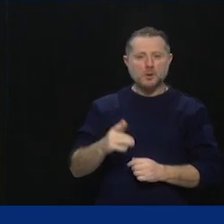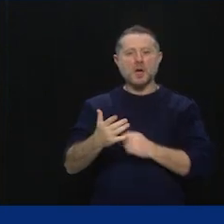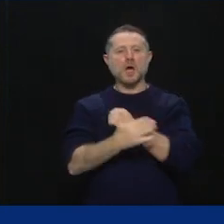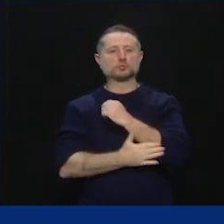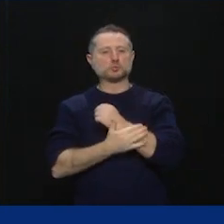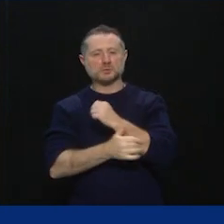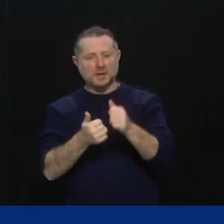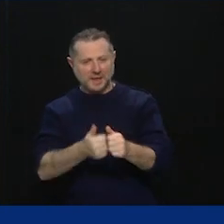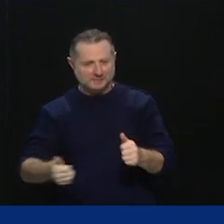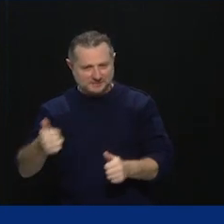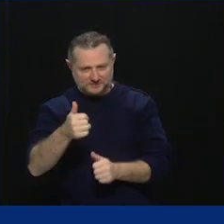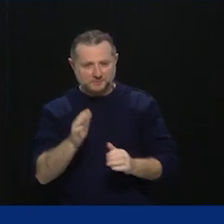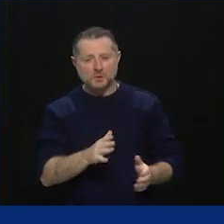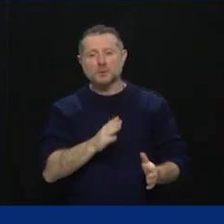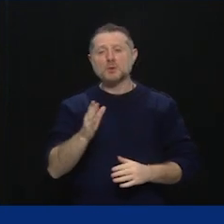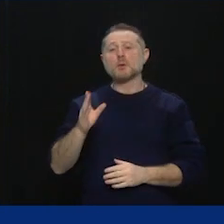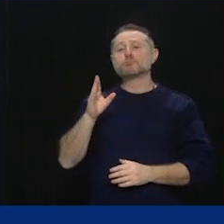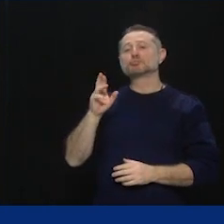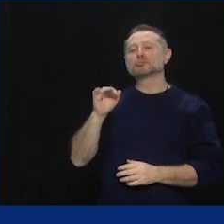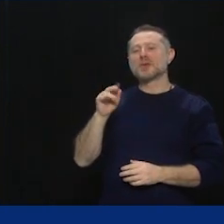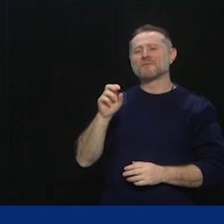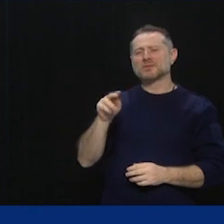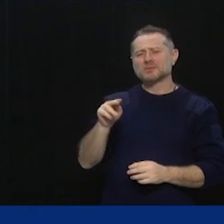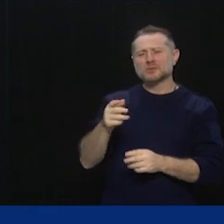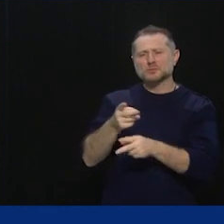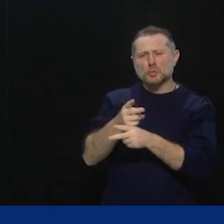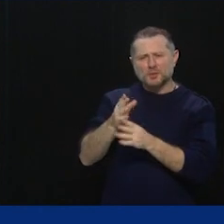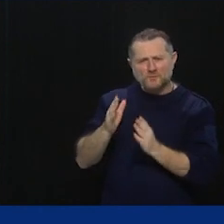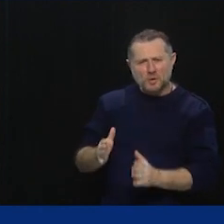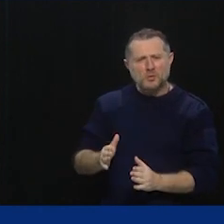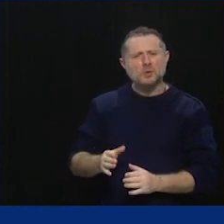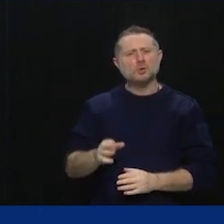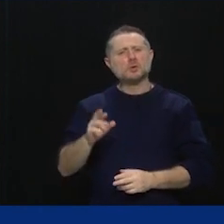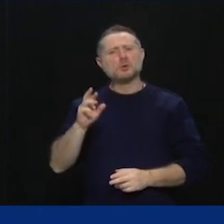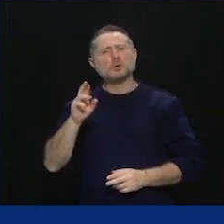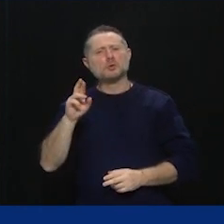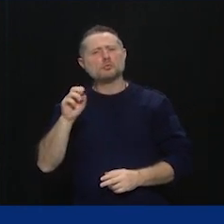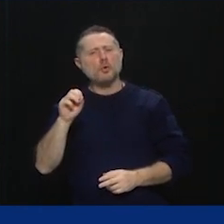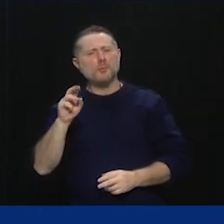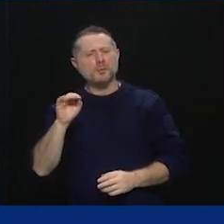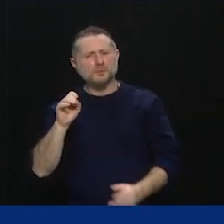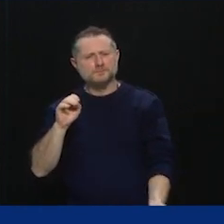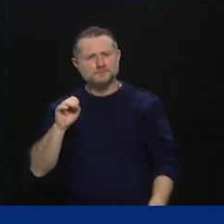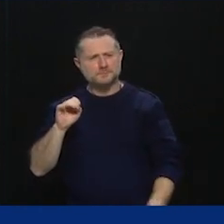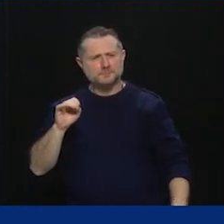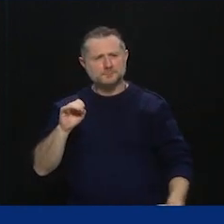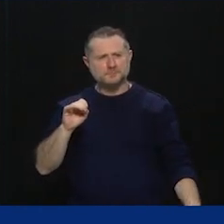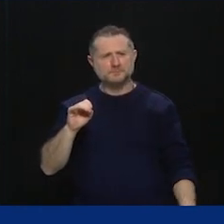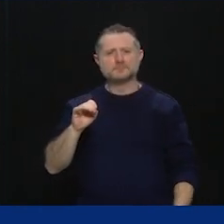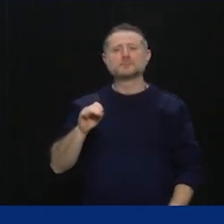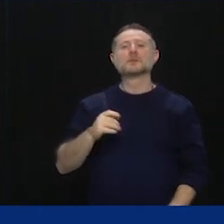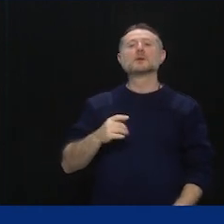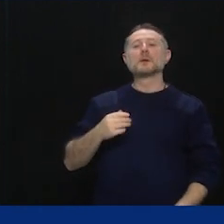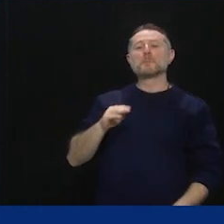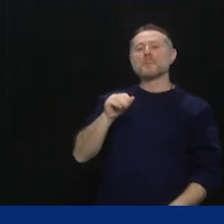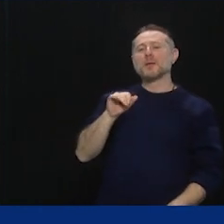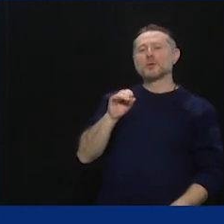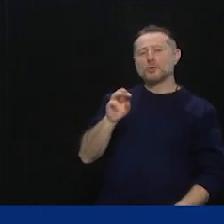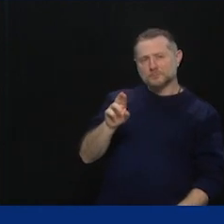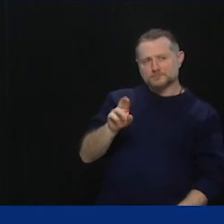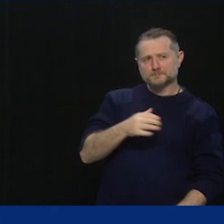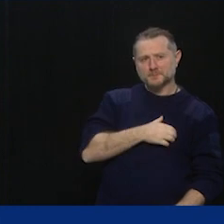Brookhaven Supervisor Ed Romaine, Long Island's Mayor Paul Pontieri, Mayor of Village of